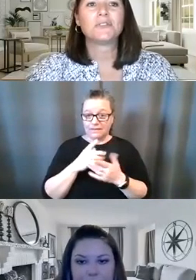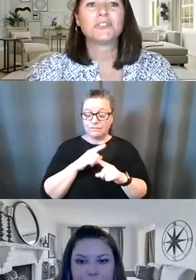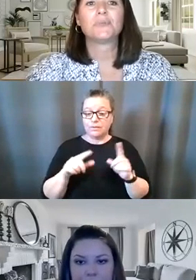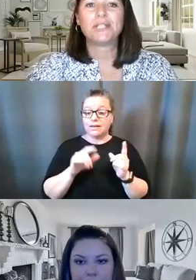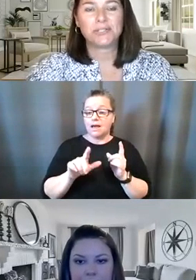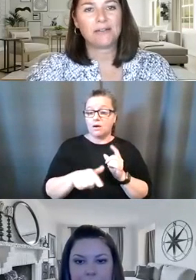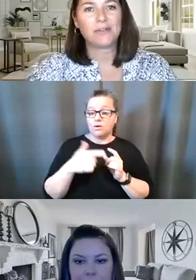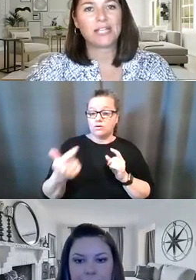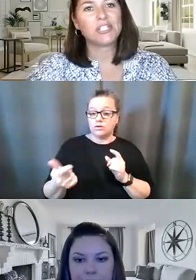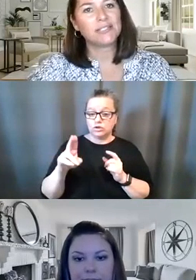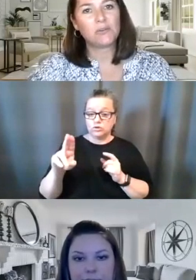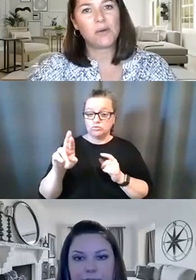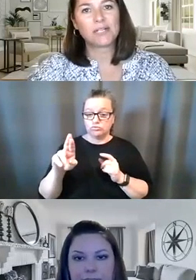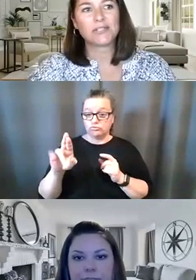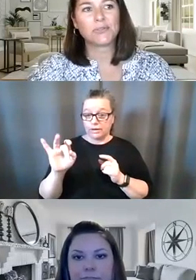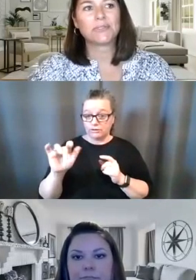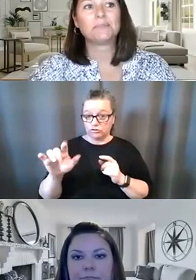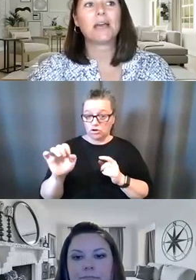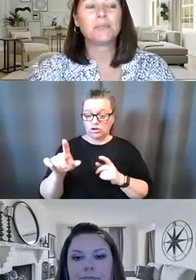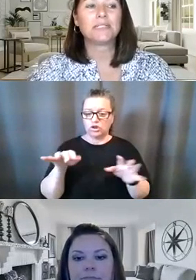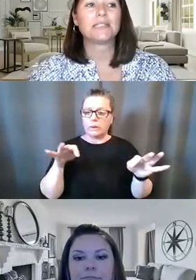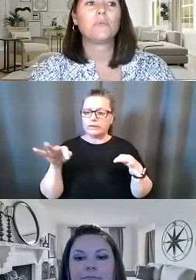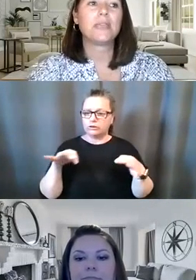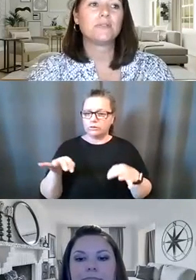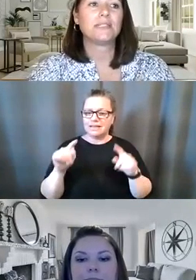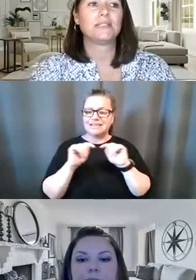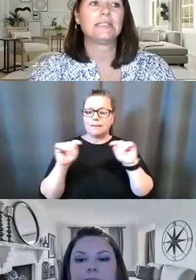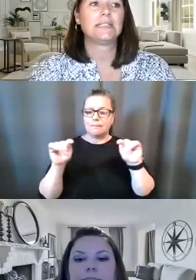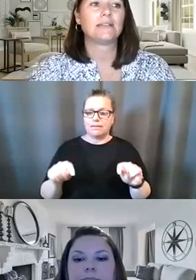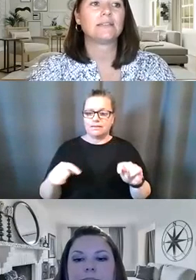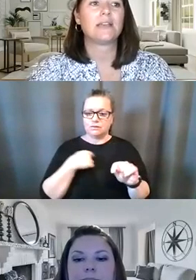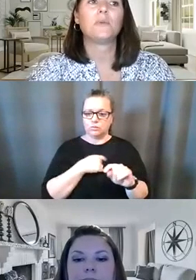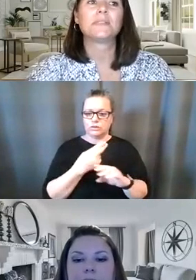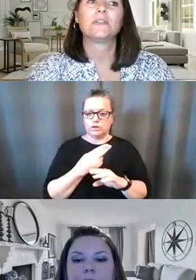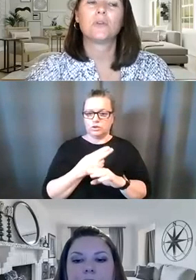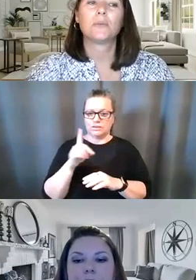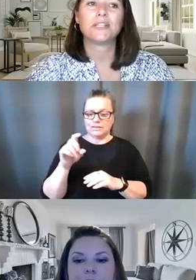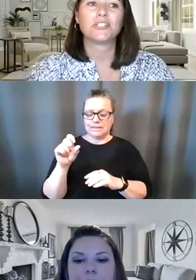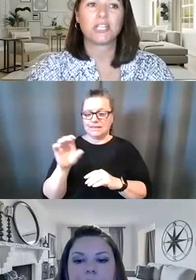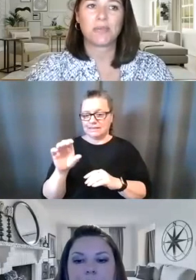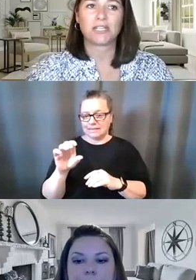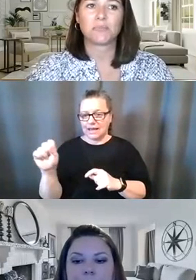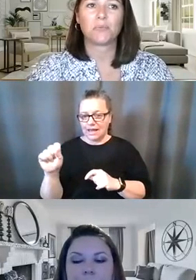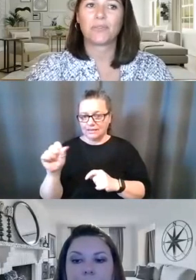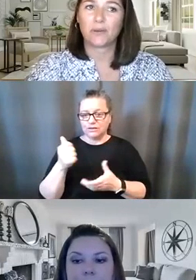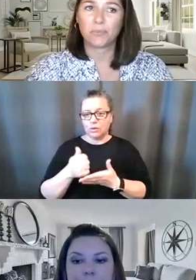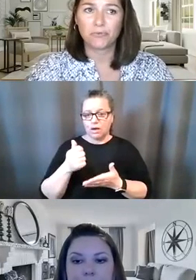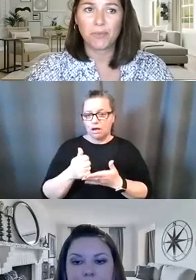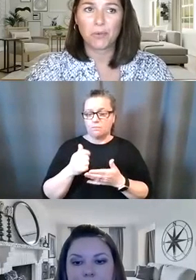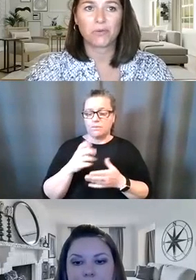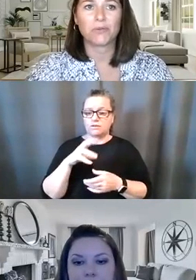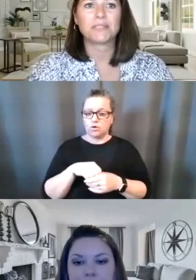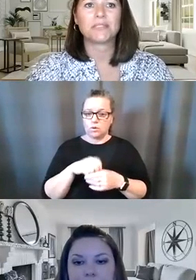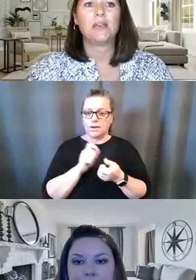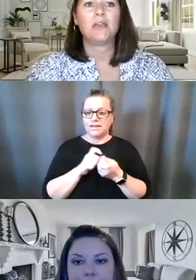over to Rachel now, and she's going to walk us through some templates that we use in DCS to help us incorporate change management with our improvement